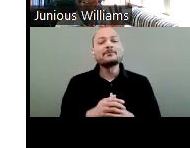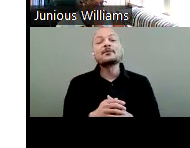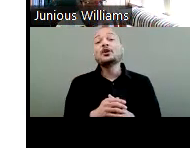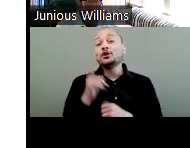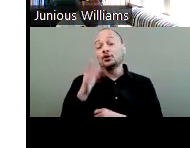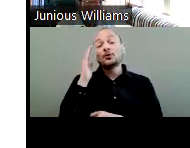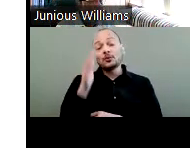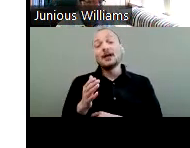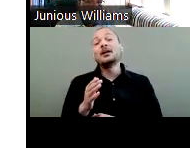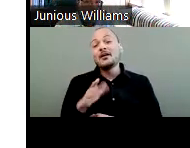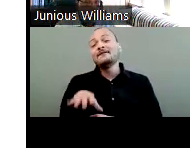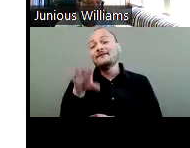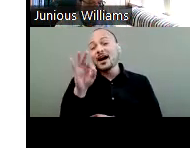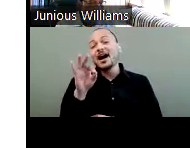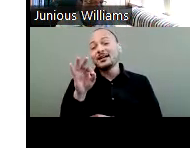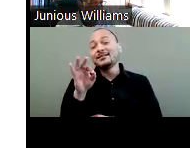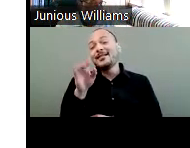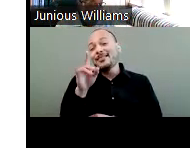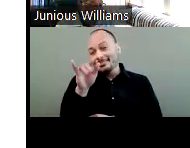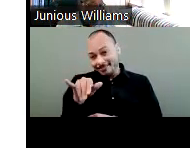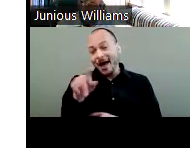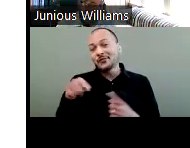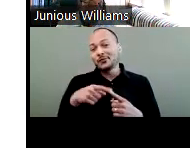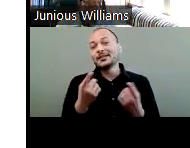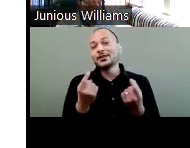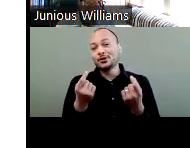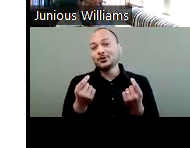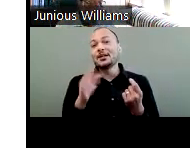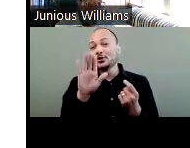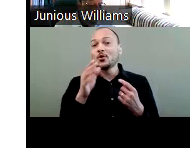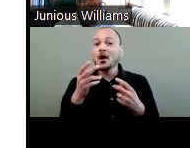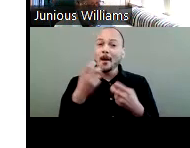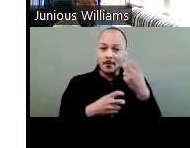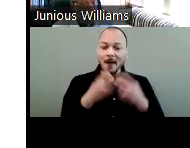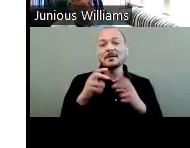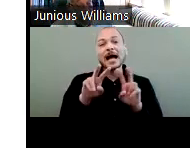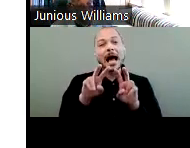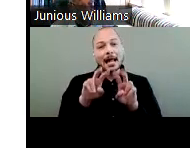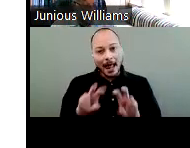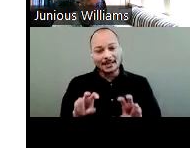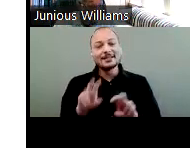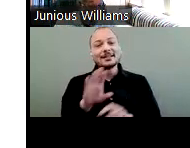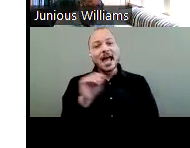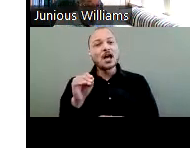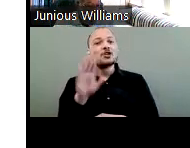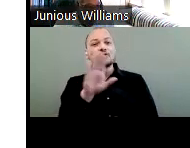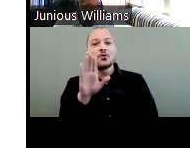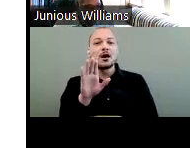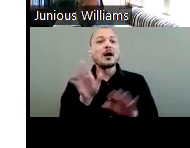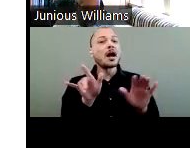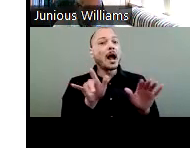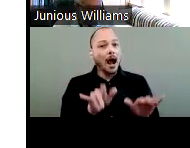will invariably find those when you're doing your problem analysis and your common